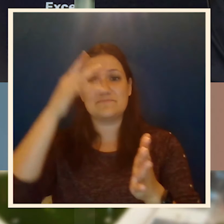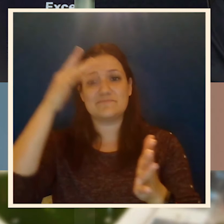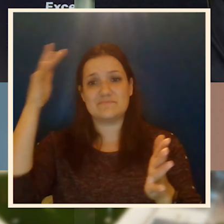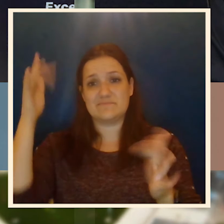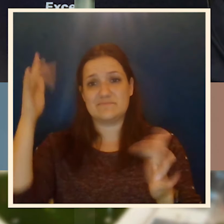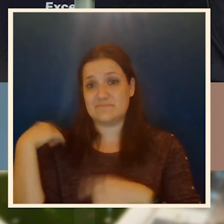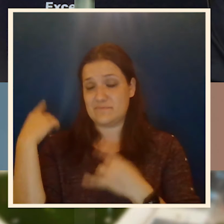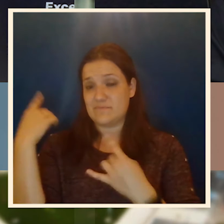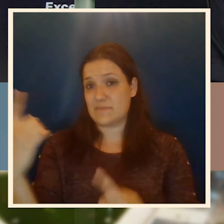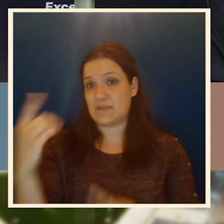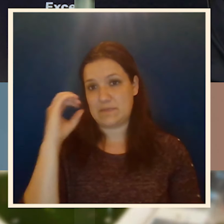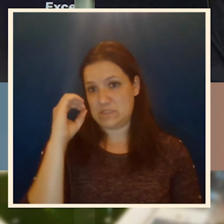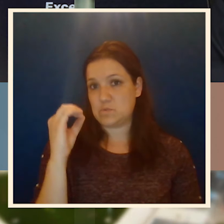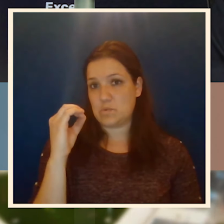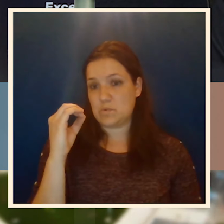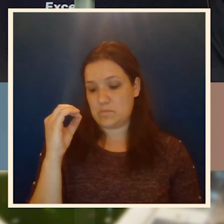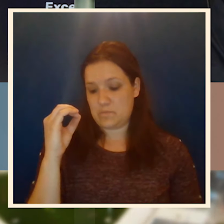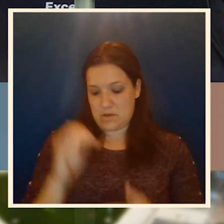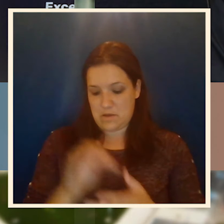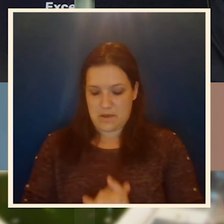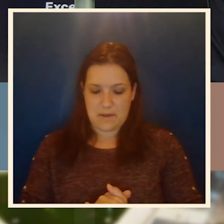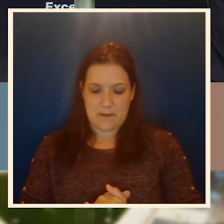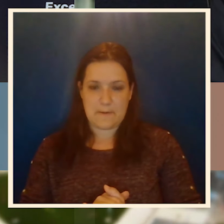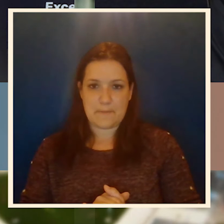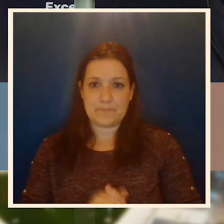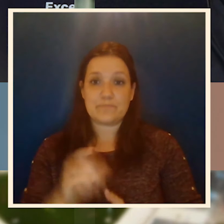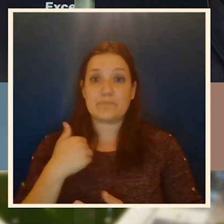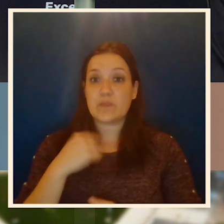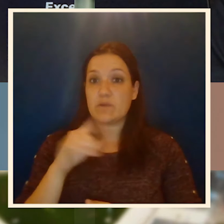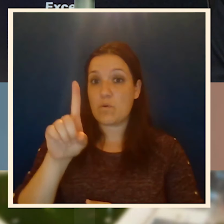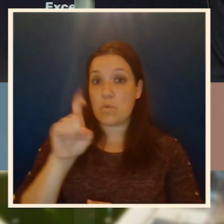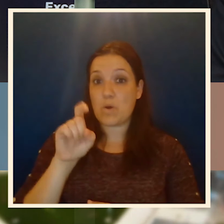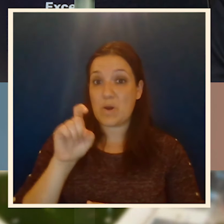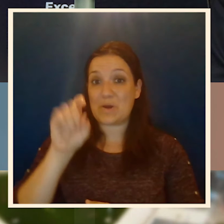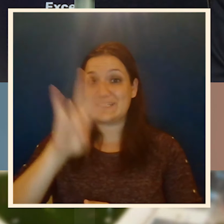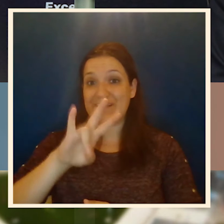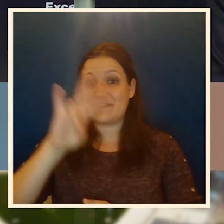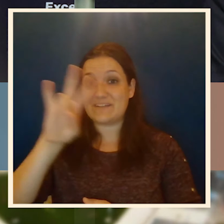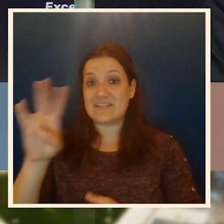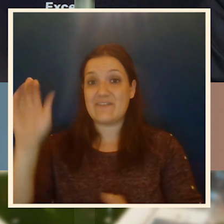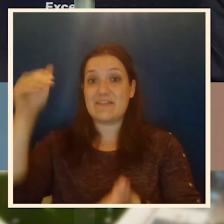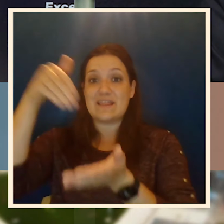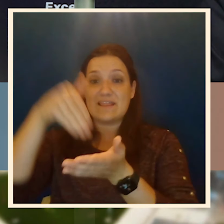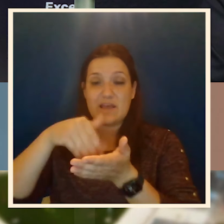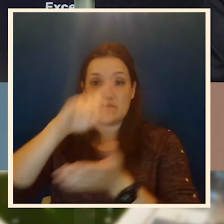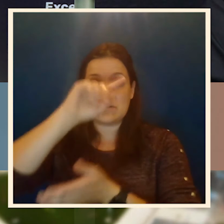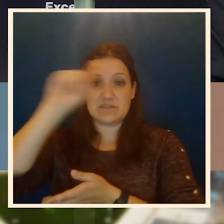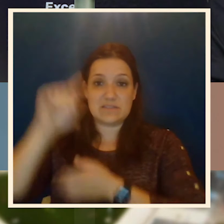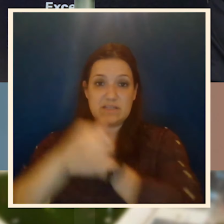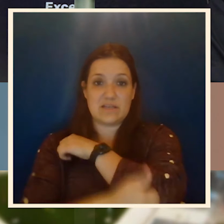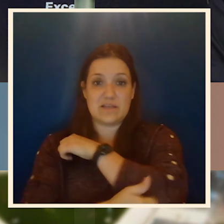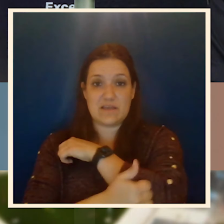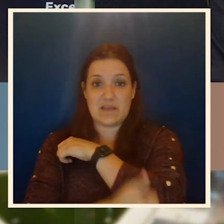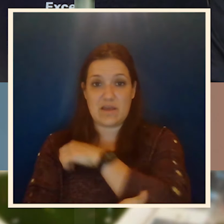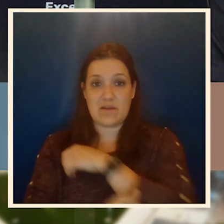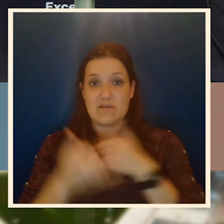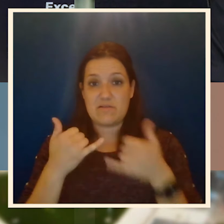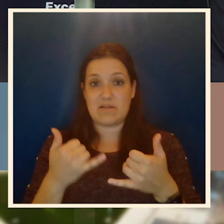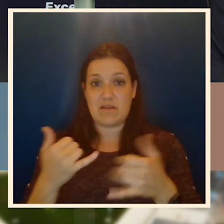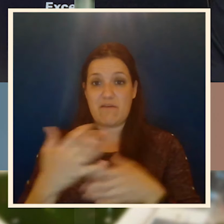death, but that's been kind of rare. It's really rare. It's been really zero deaths. There have been